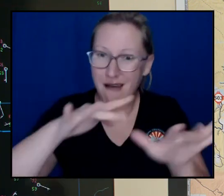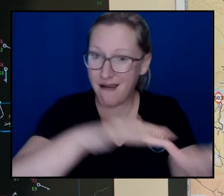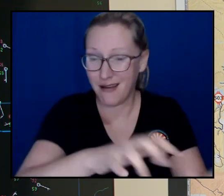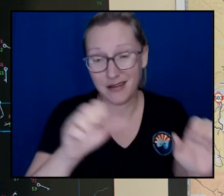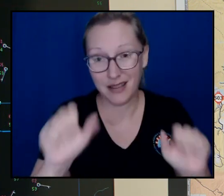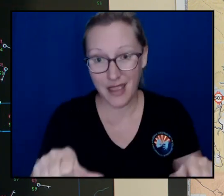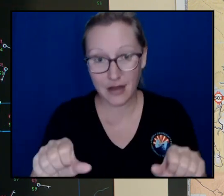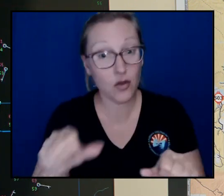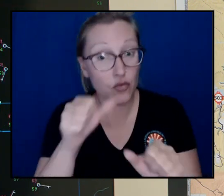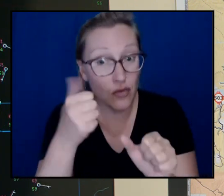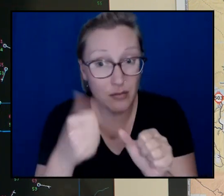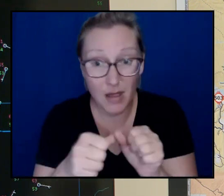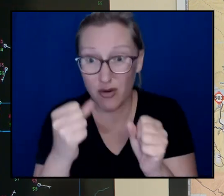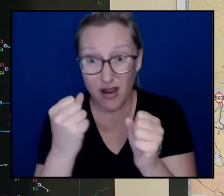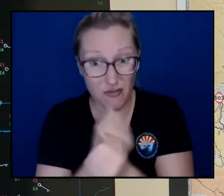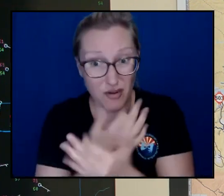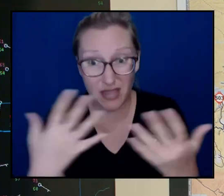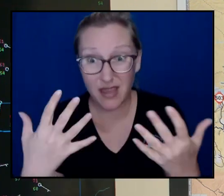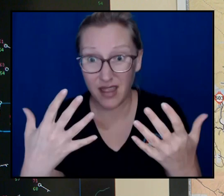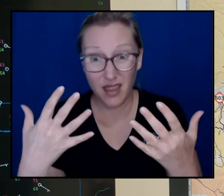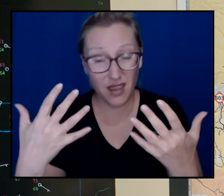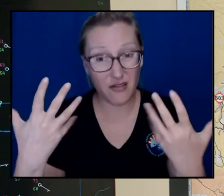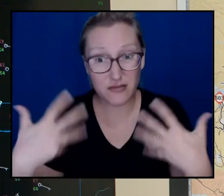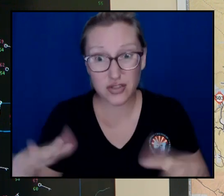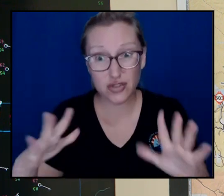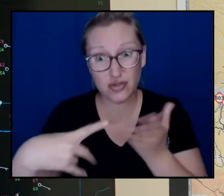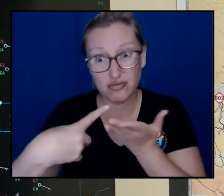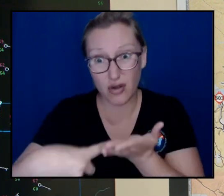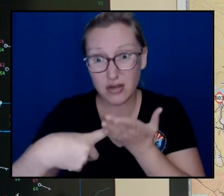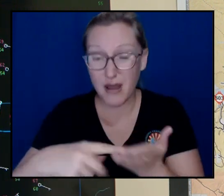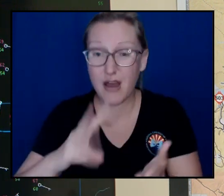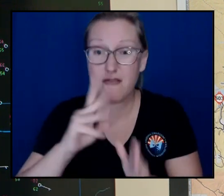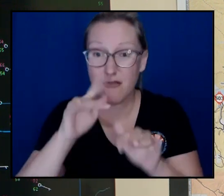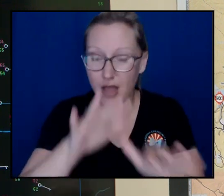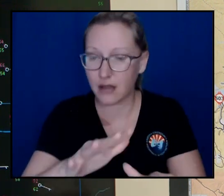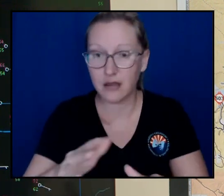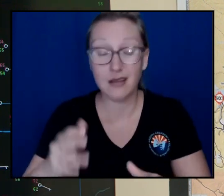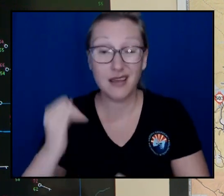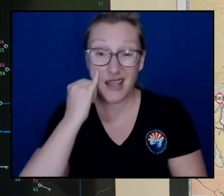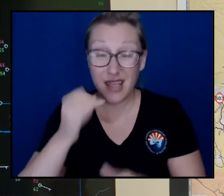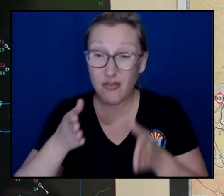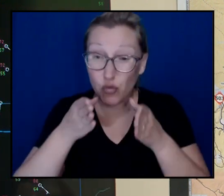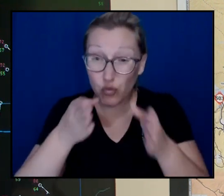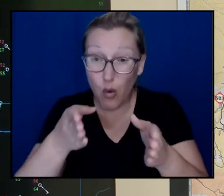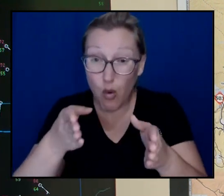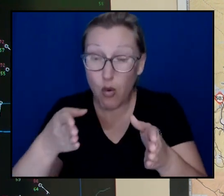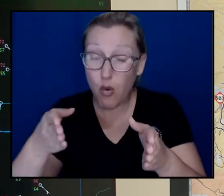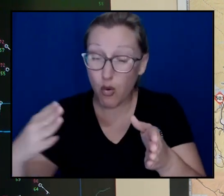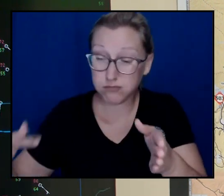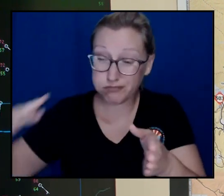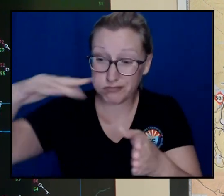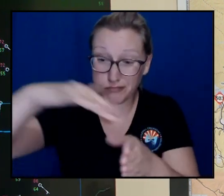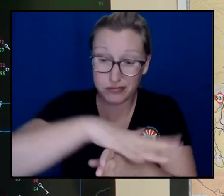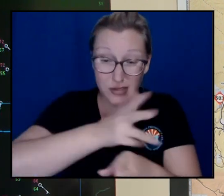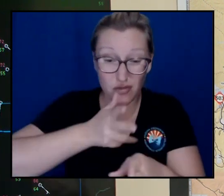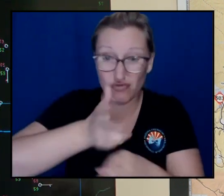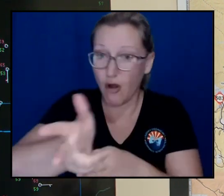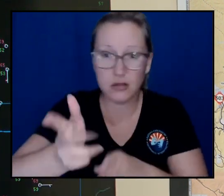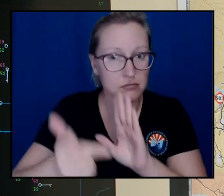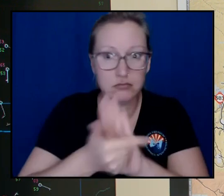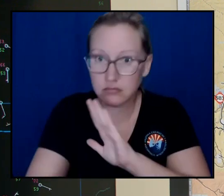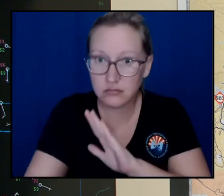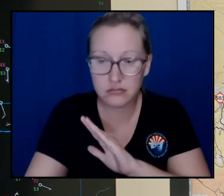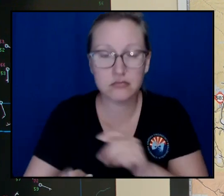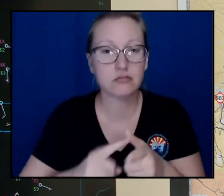about floodwaters that can happen to you. Don't cross flooded roadways. Turn around. Don't drown. When it comes